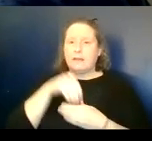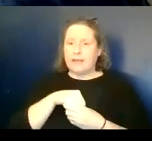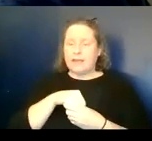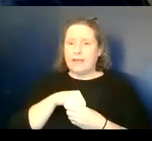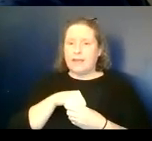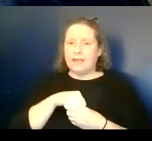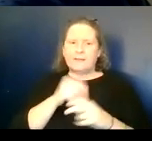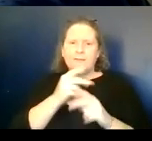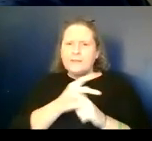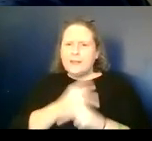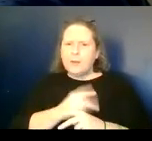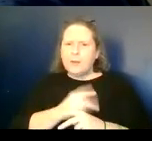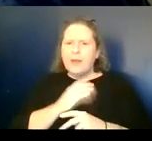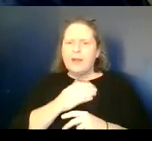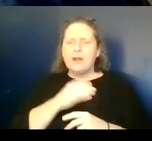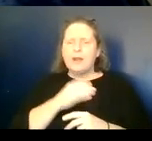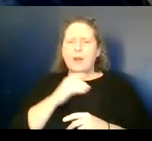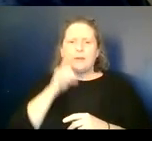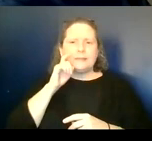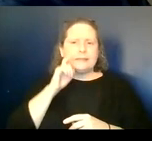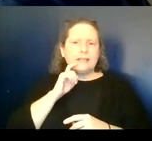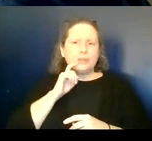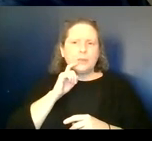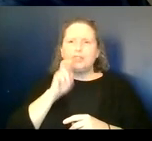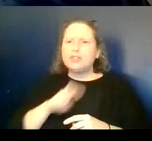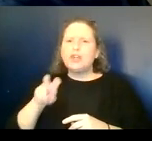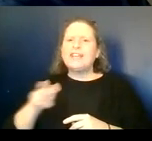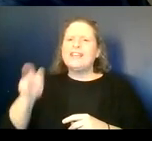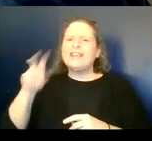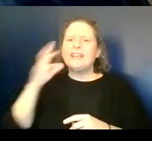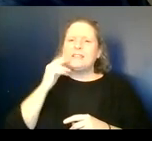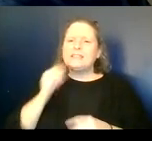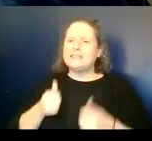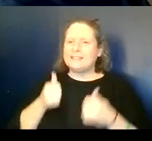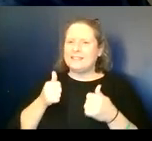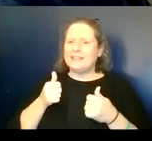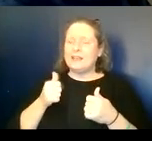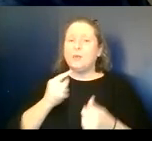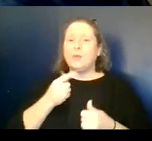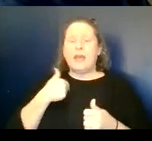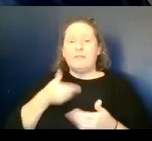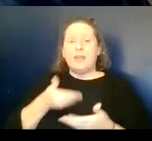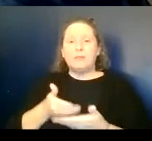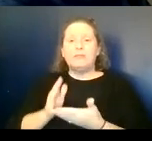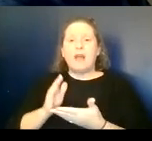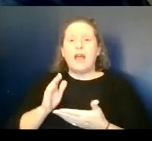figuring out our sexual journeys. And we have the right